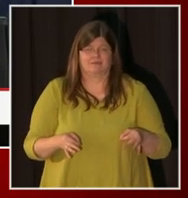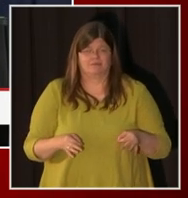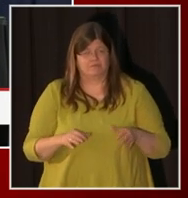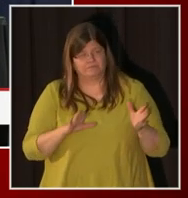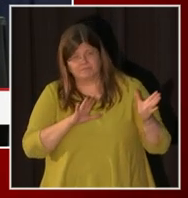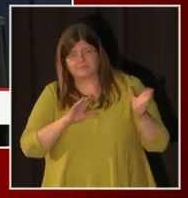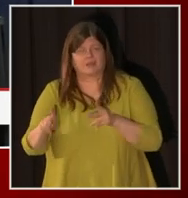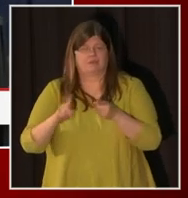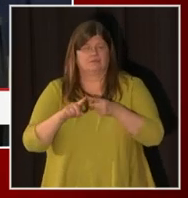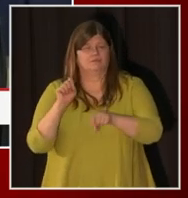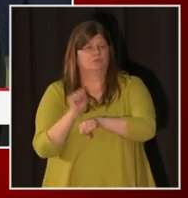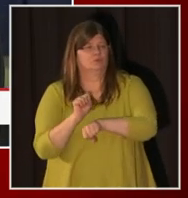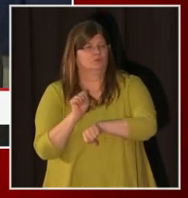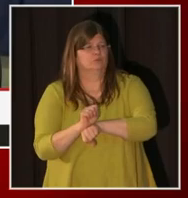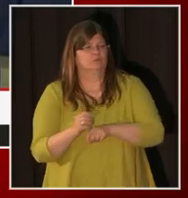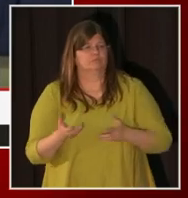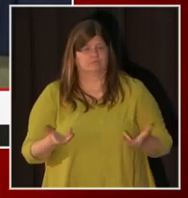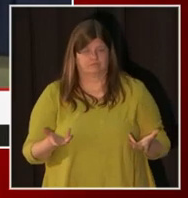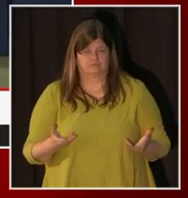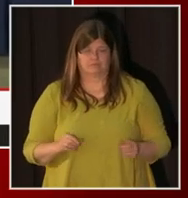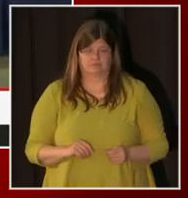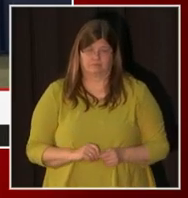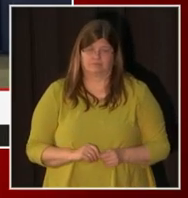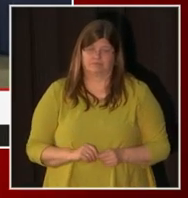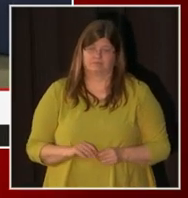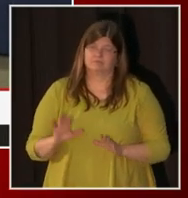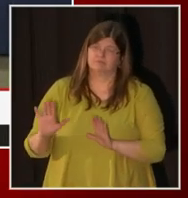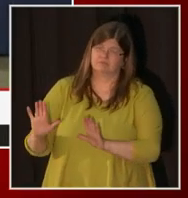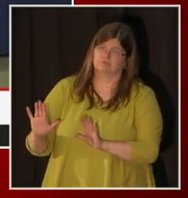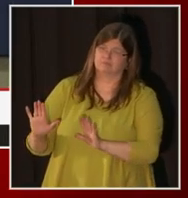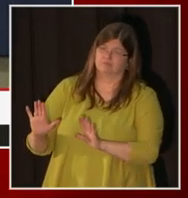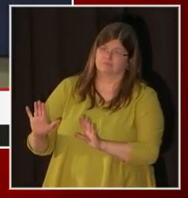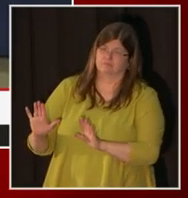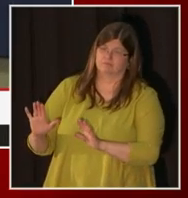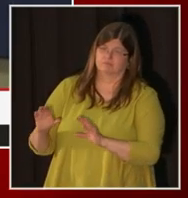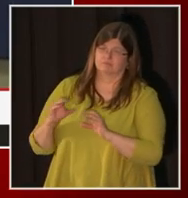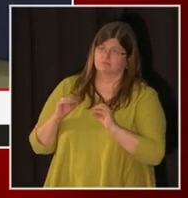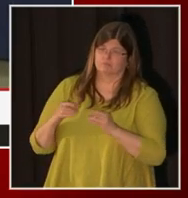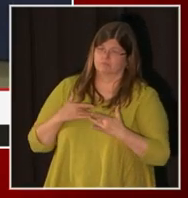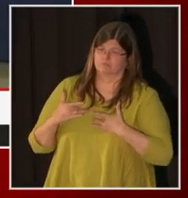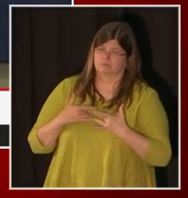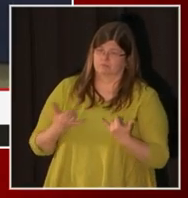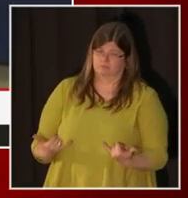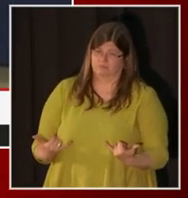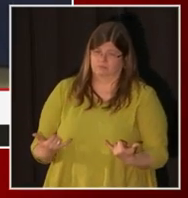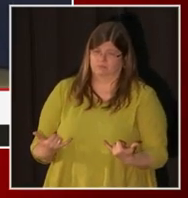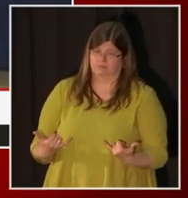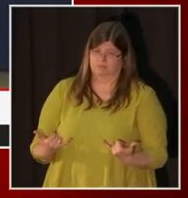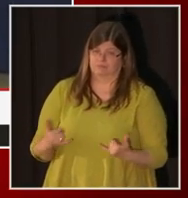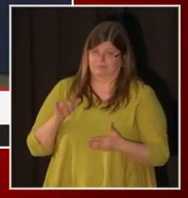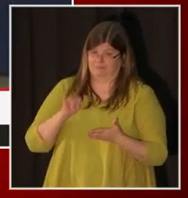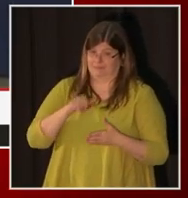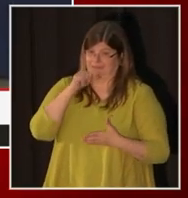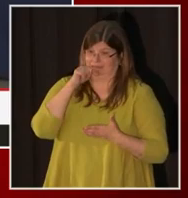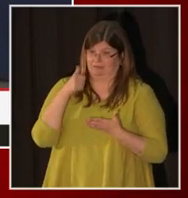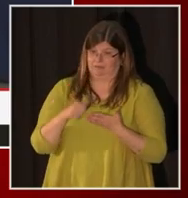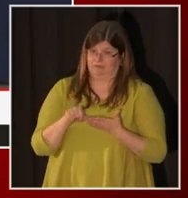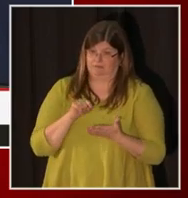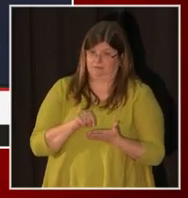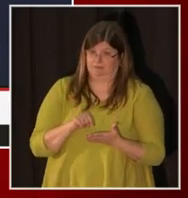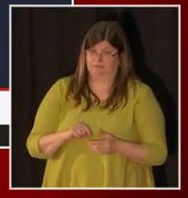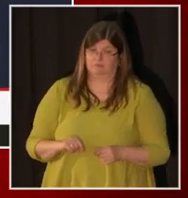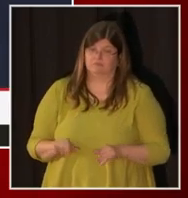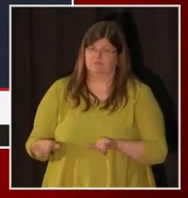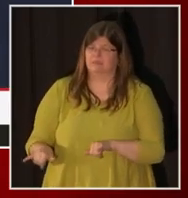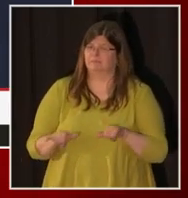to, we don't have a concern right now because that letter that we sent is consistent